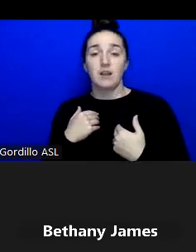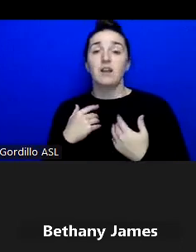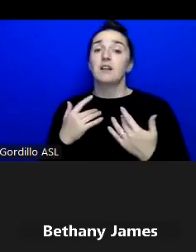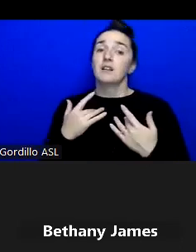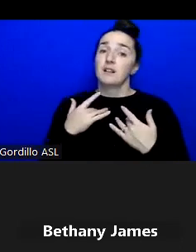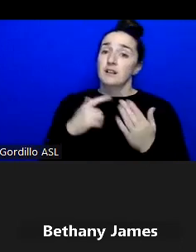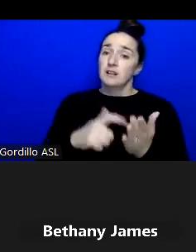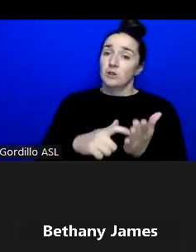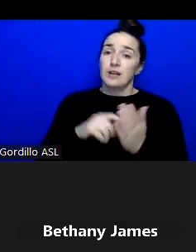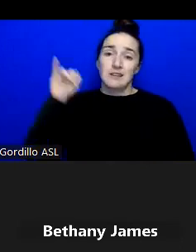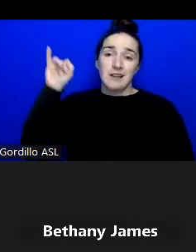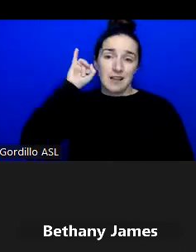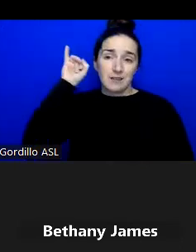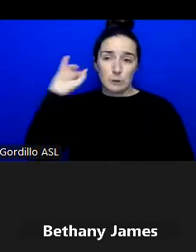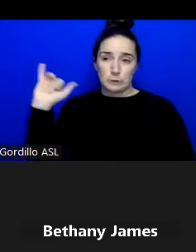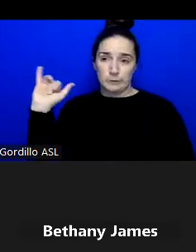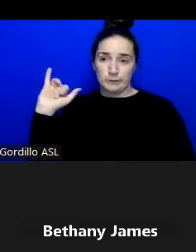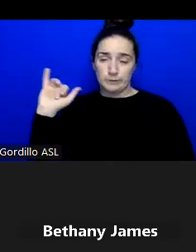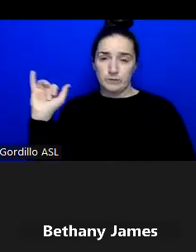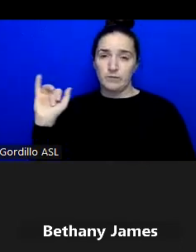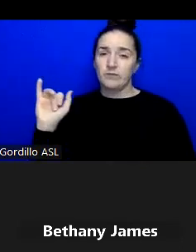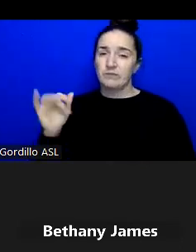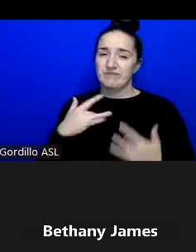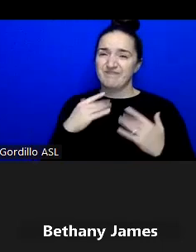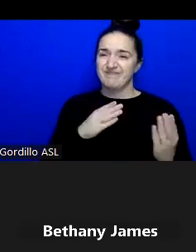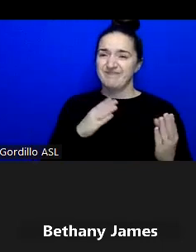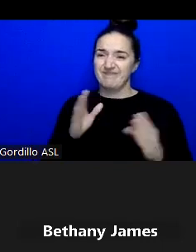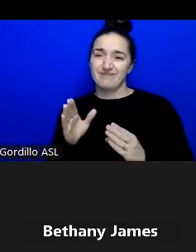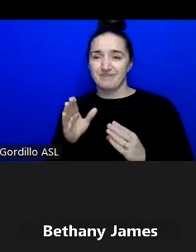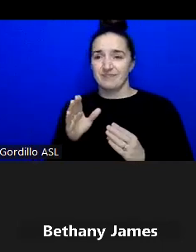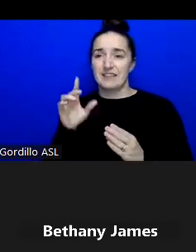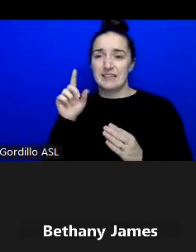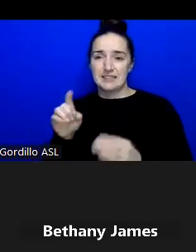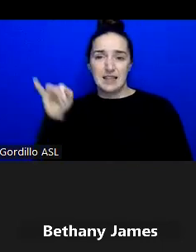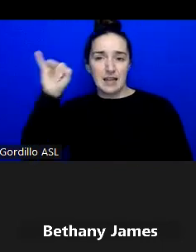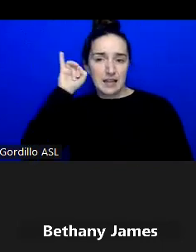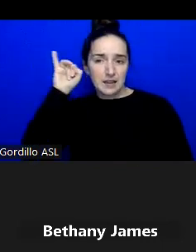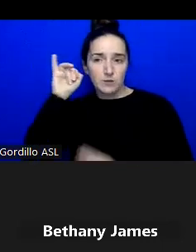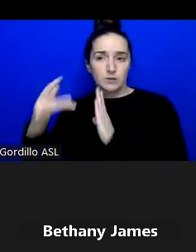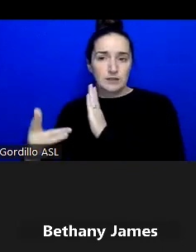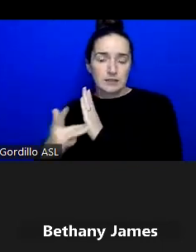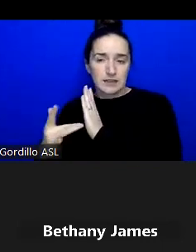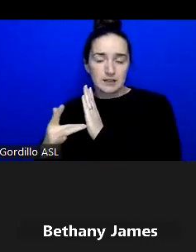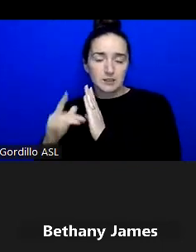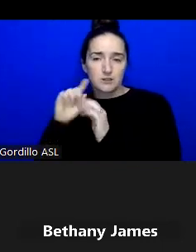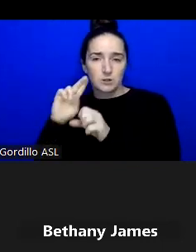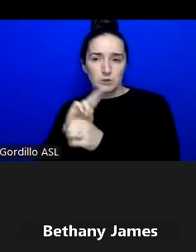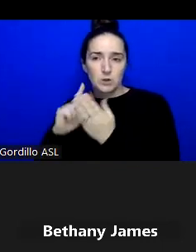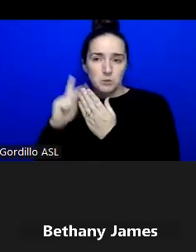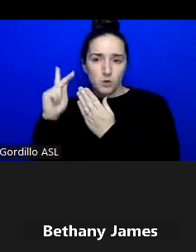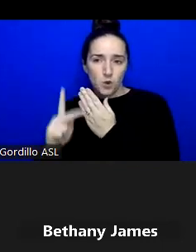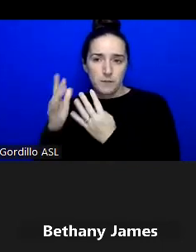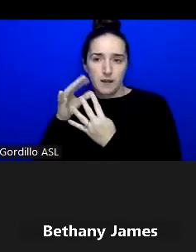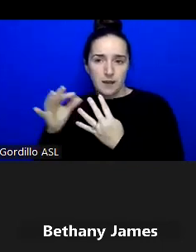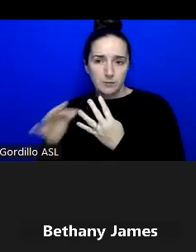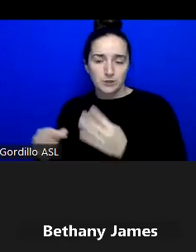more of a skew to you needing to have that type of technology to be able to do some of those different programming options.